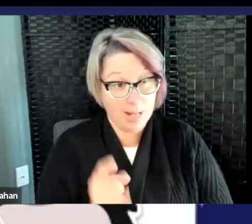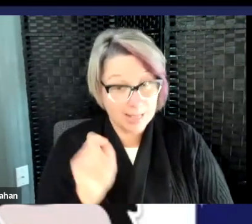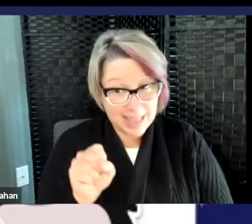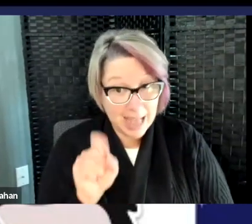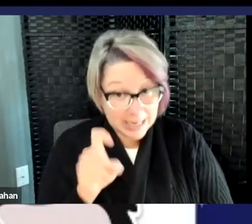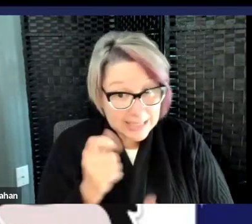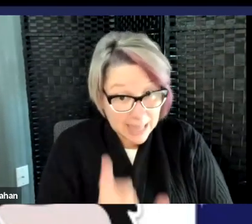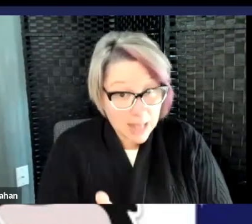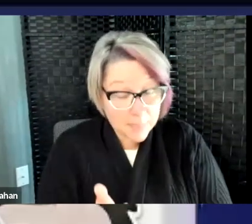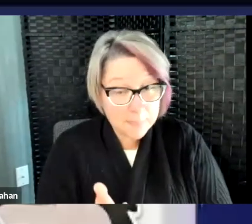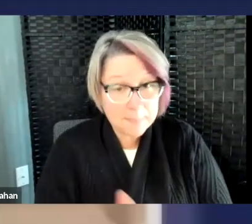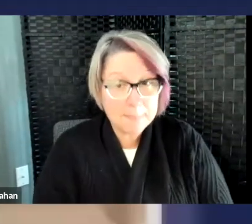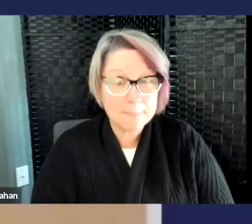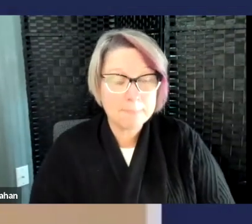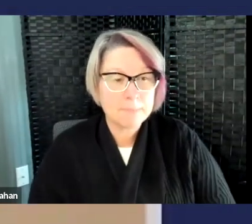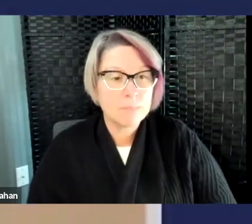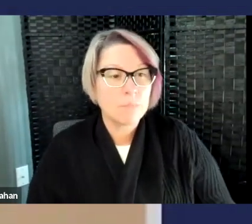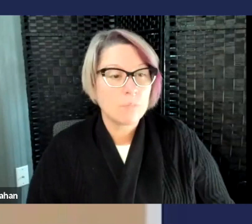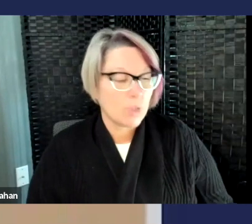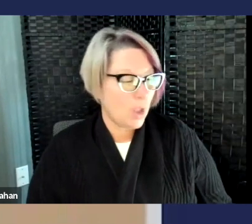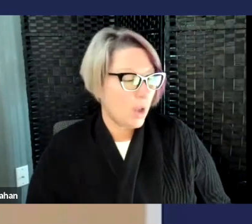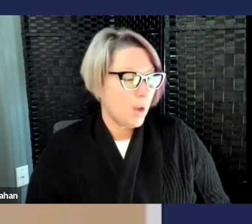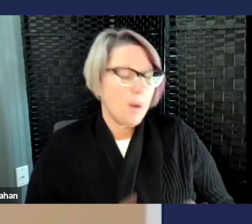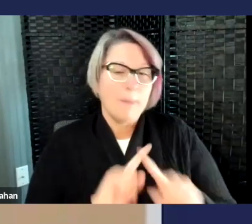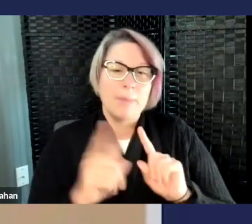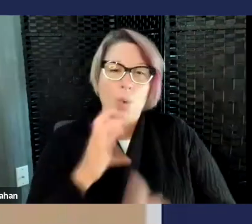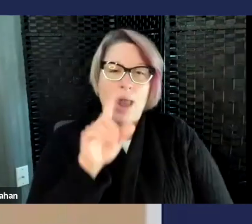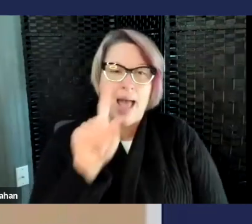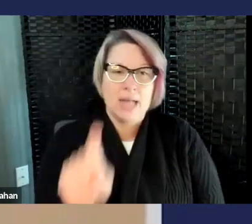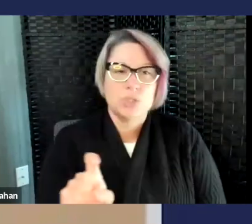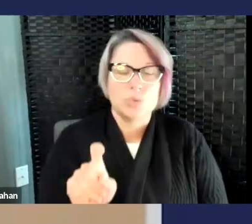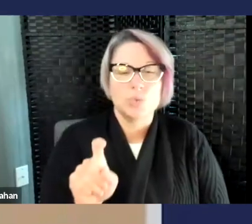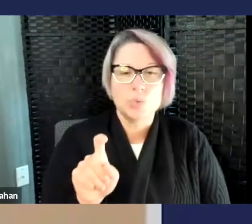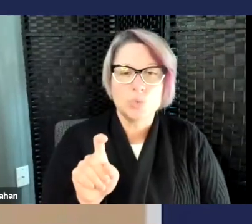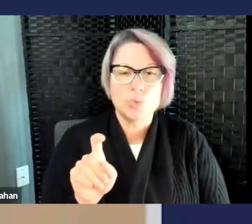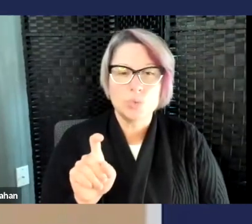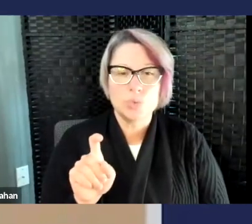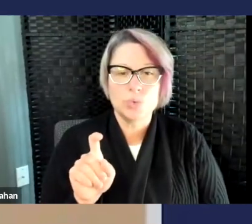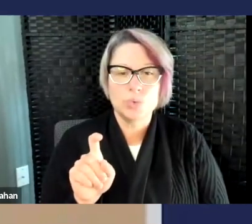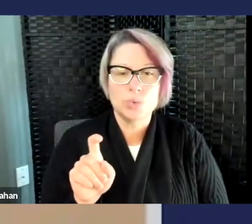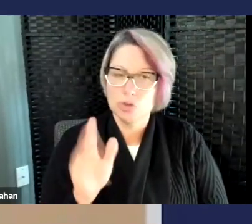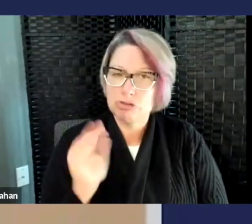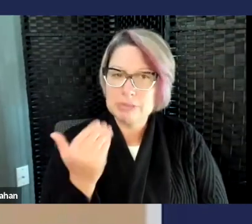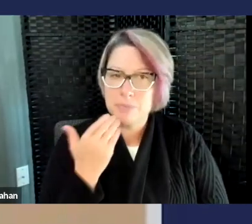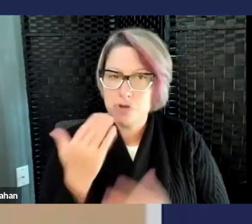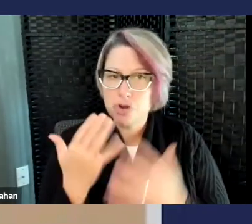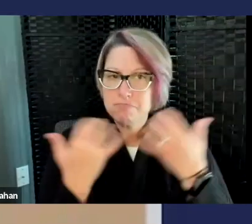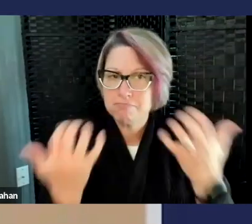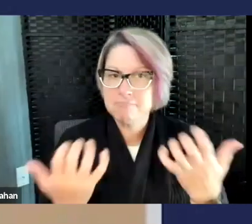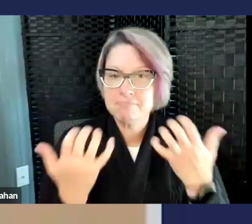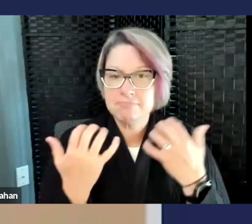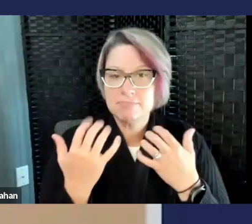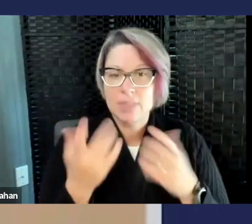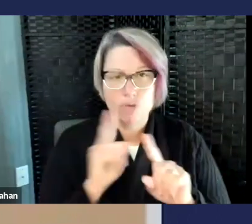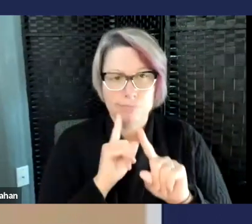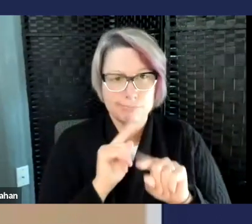needs help here. Okay. But I actually want to ask you guys, because You seem like a really good audience, and you're responding